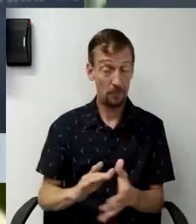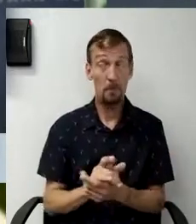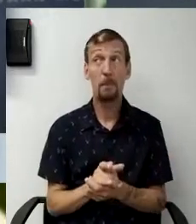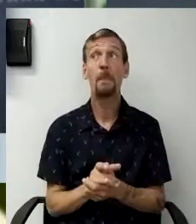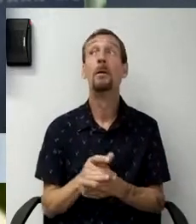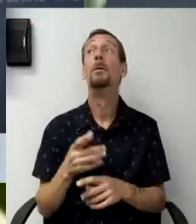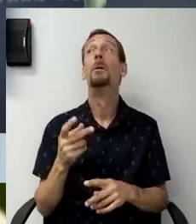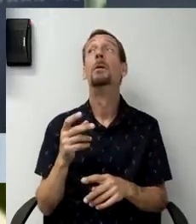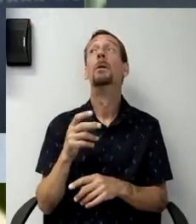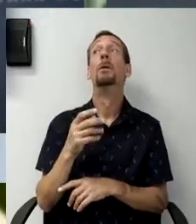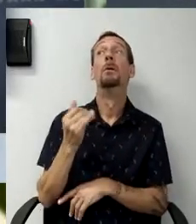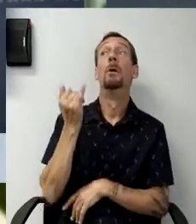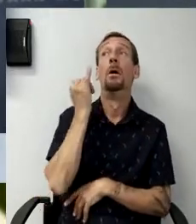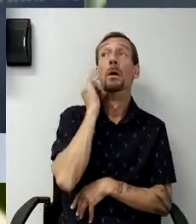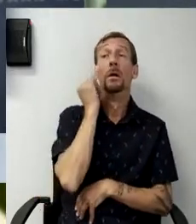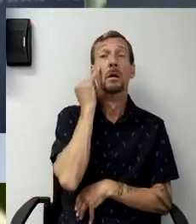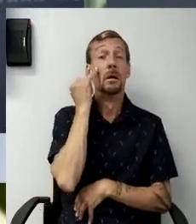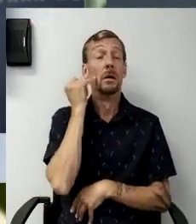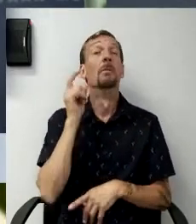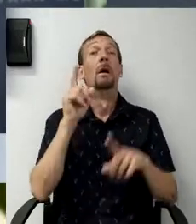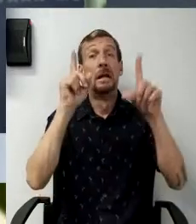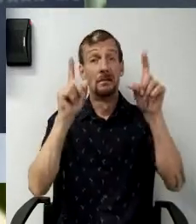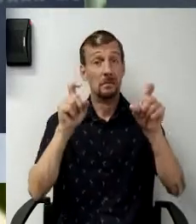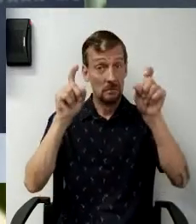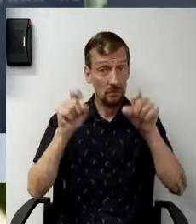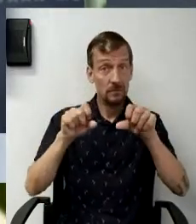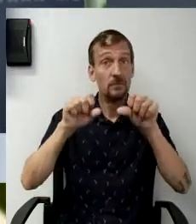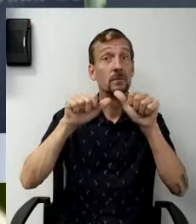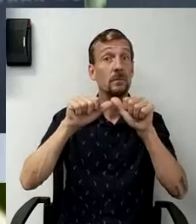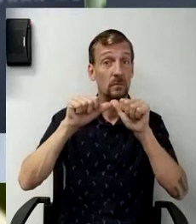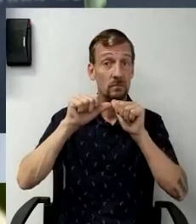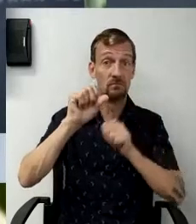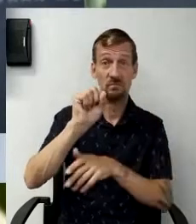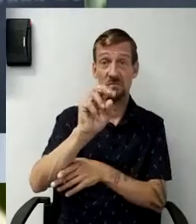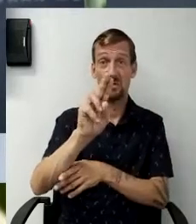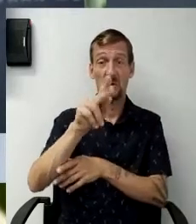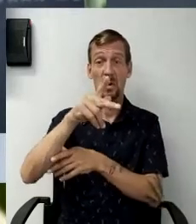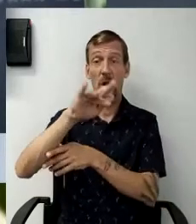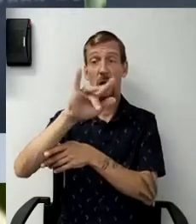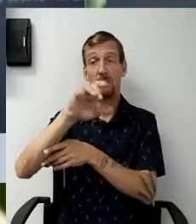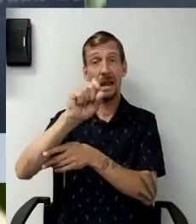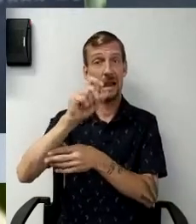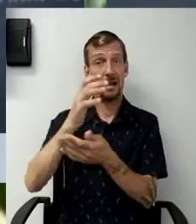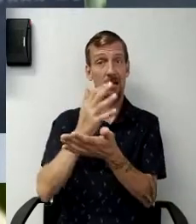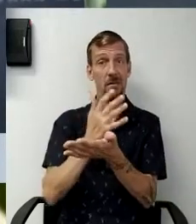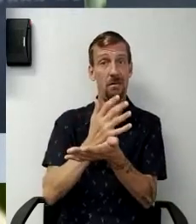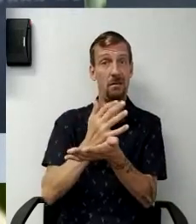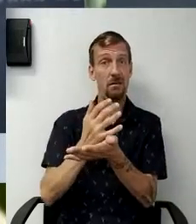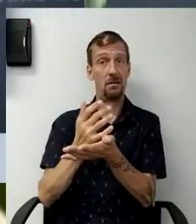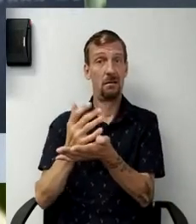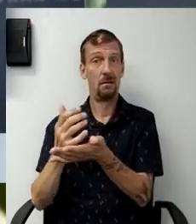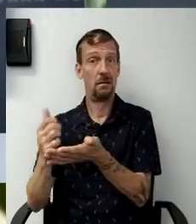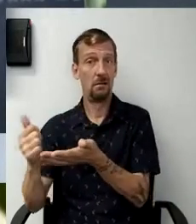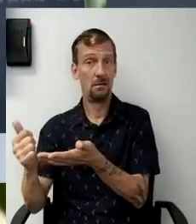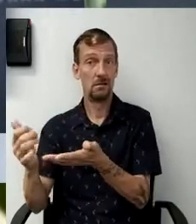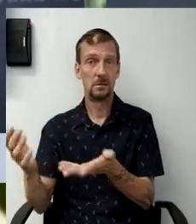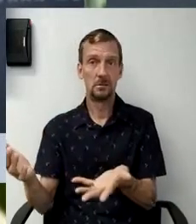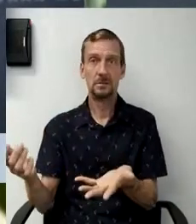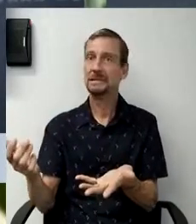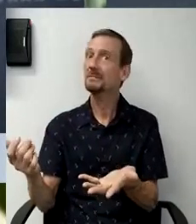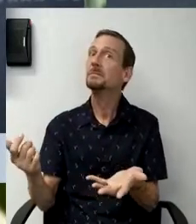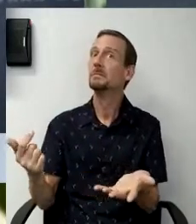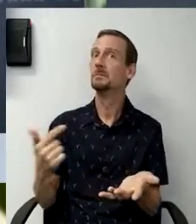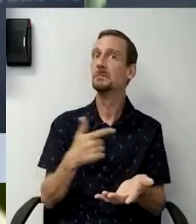so if testing supplies continues to decline, then we